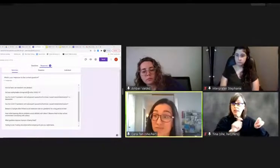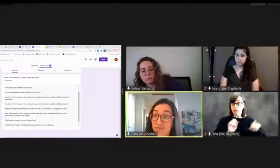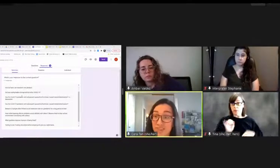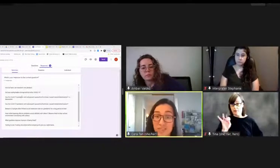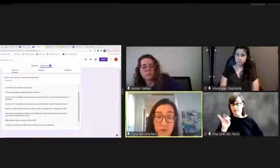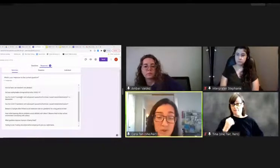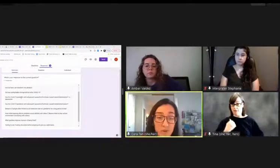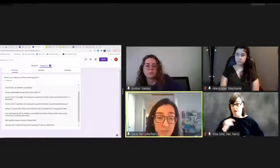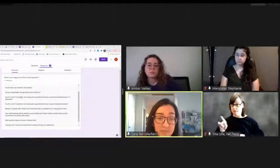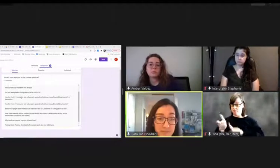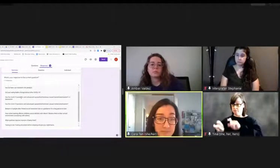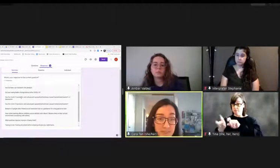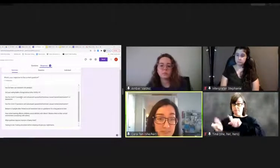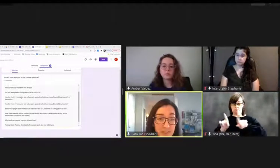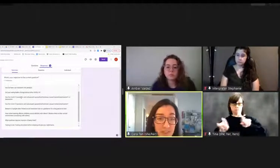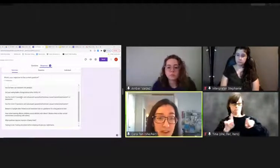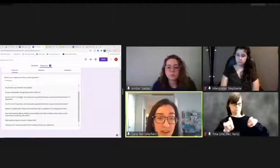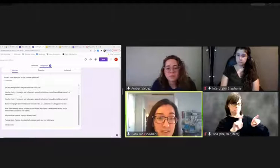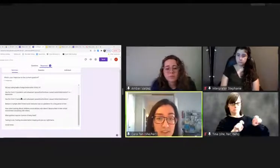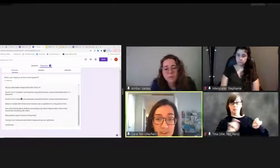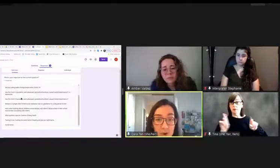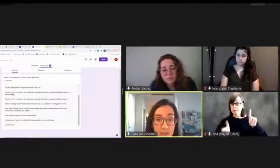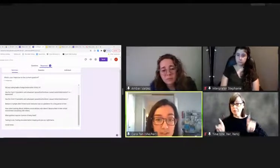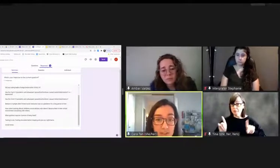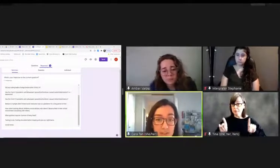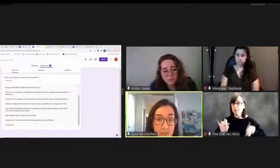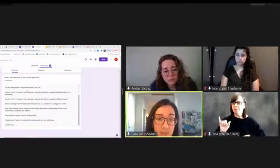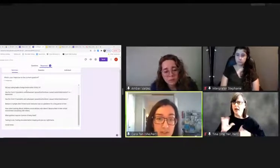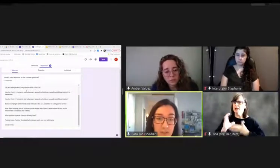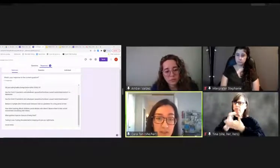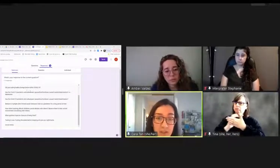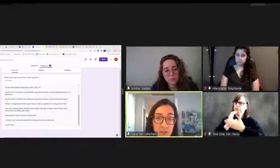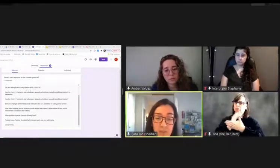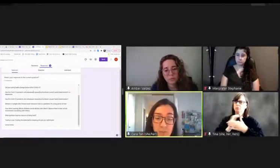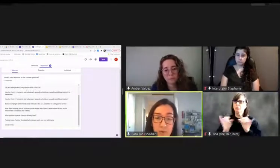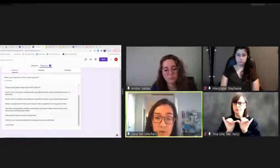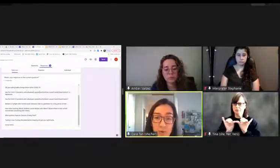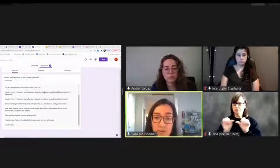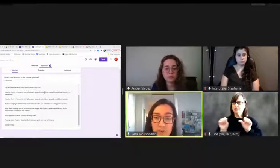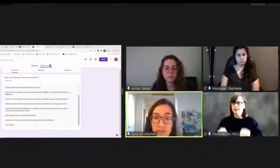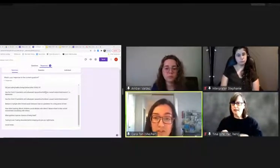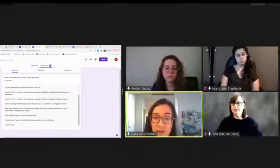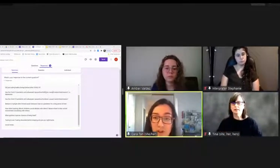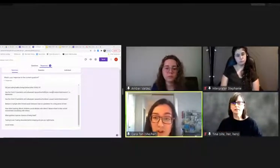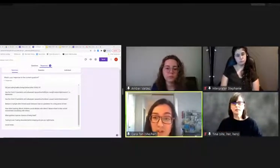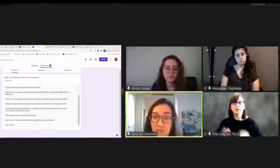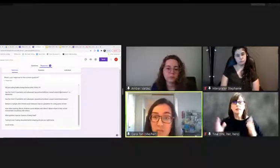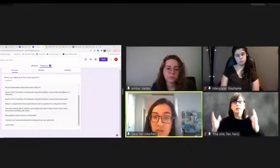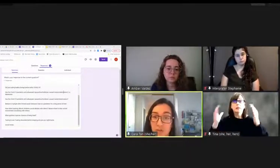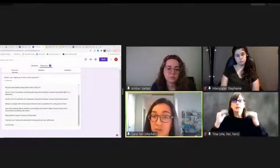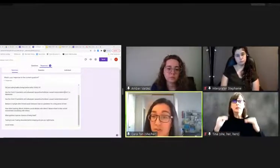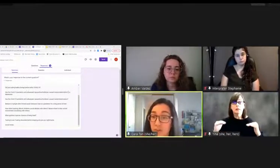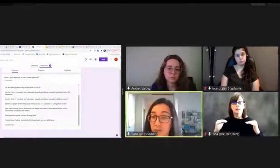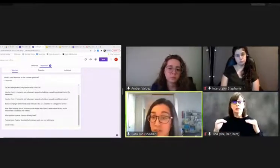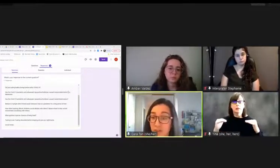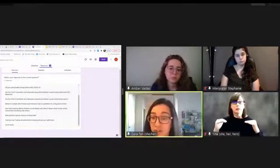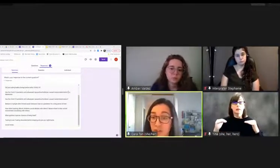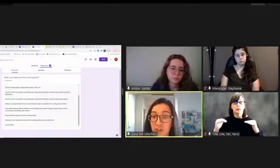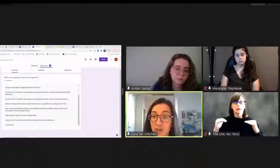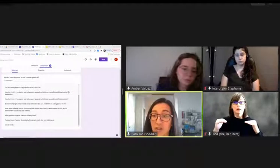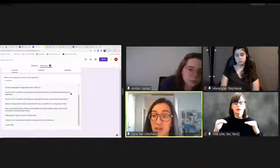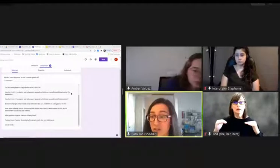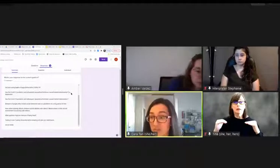that. That is empirical. Has the COVID-19 pandemic and subsequent quarantine lockdown caused mental